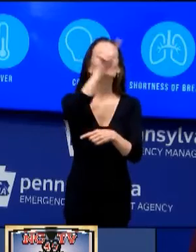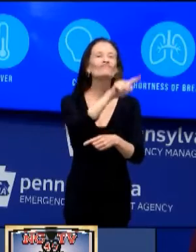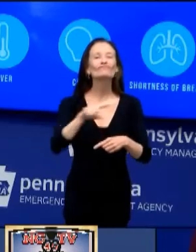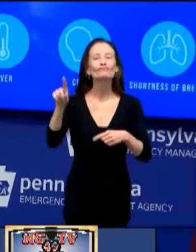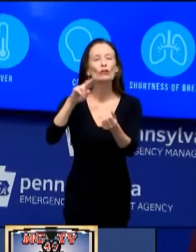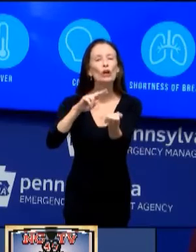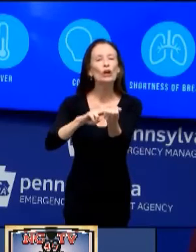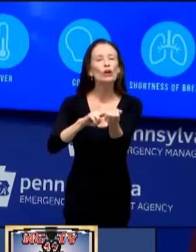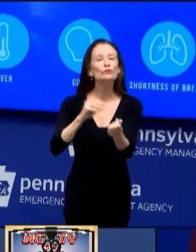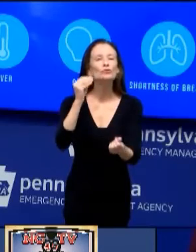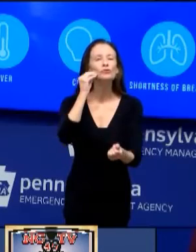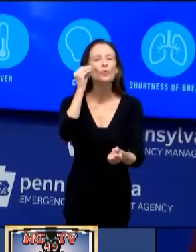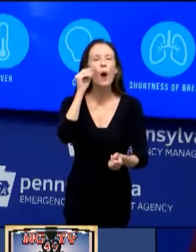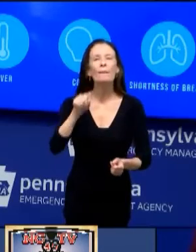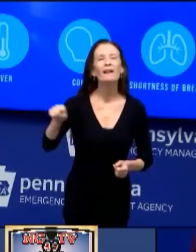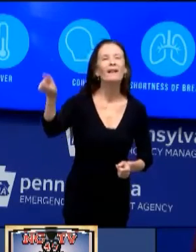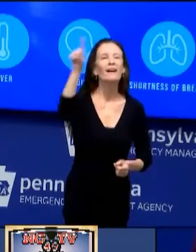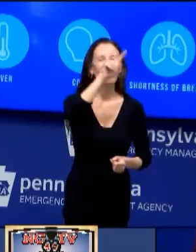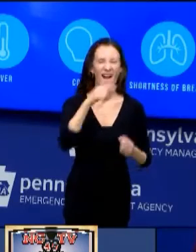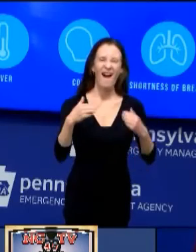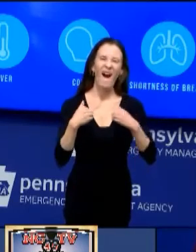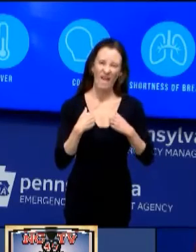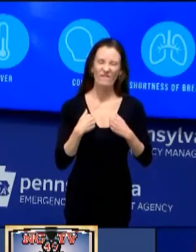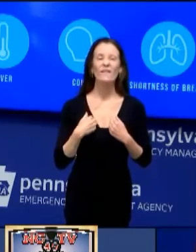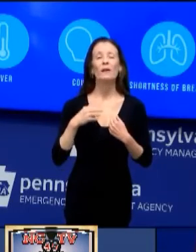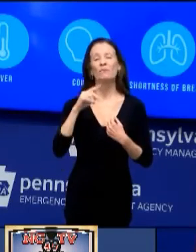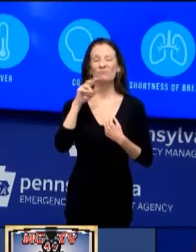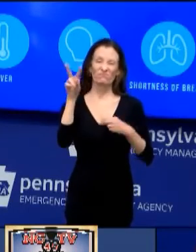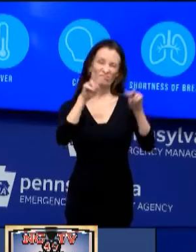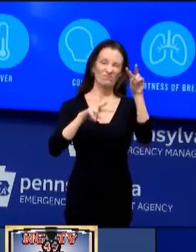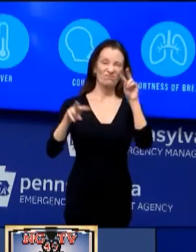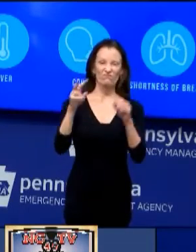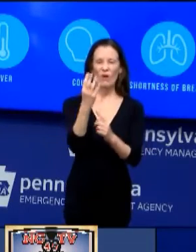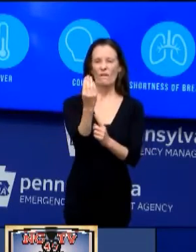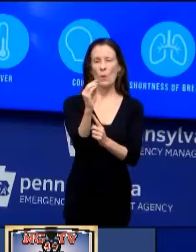one case of COVID-19.